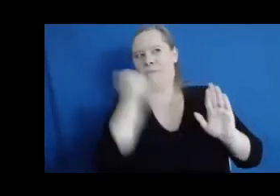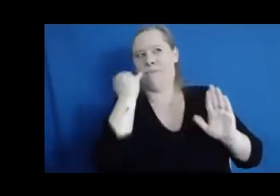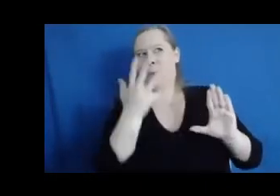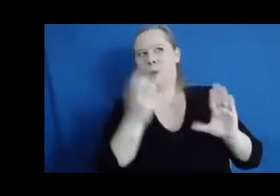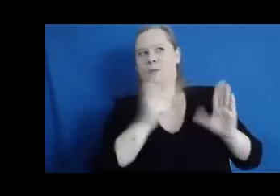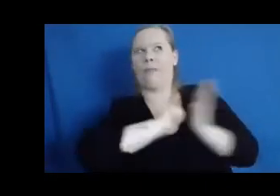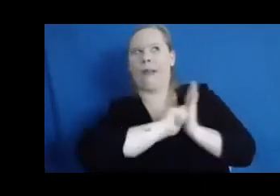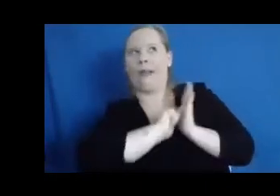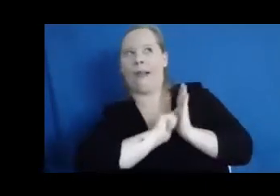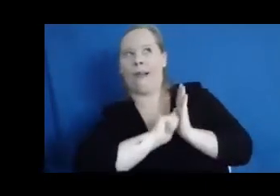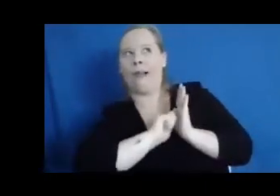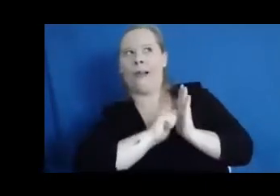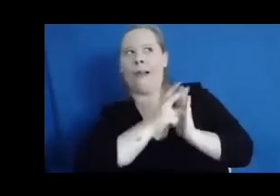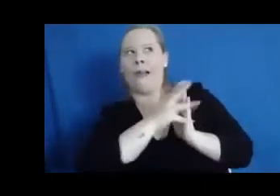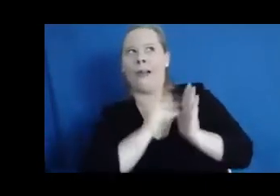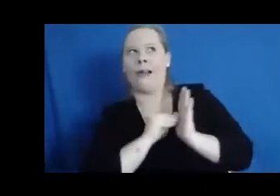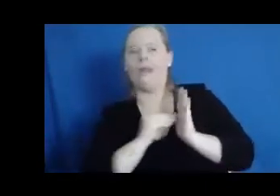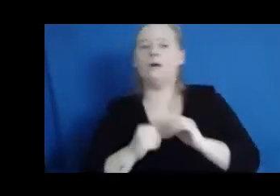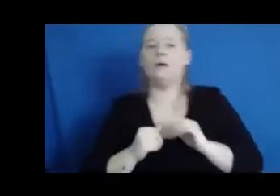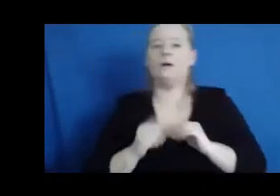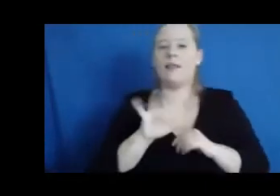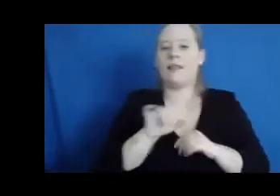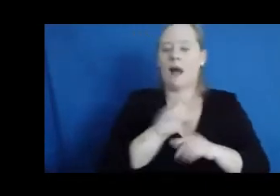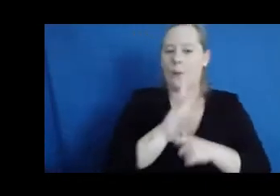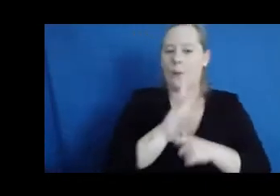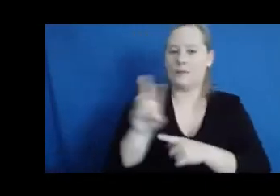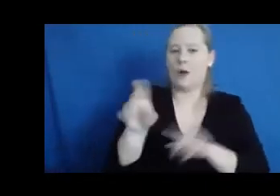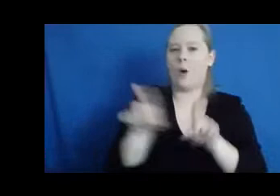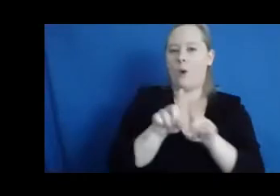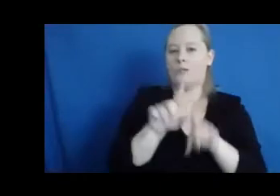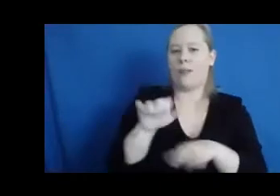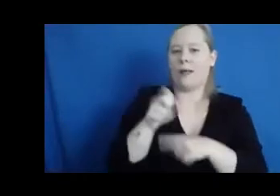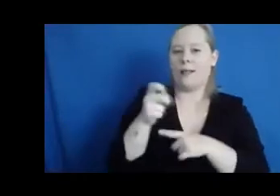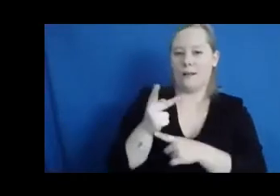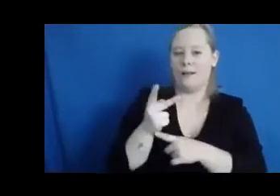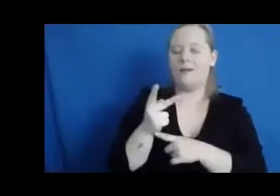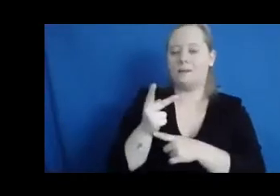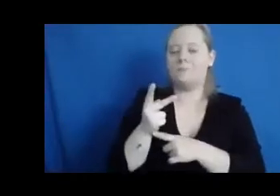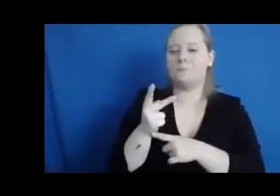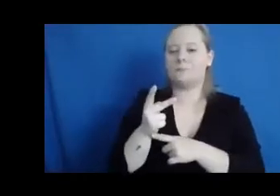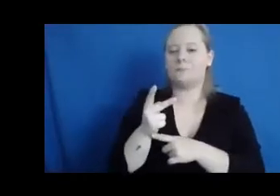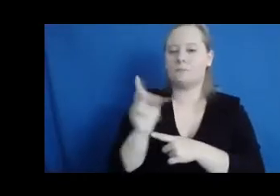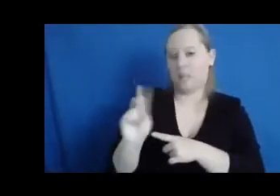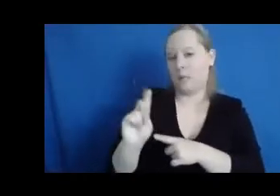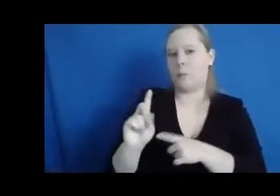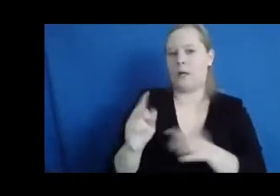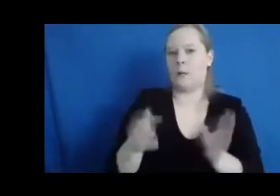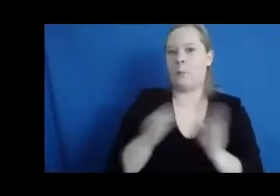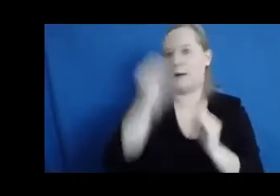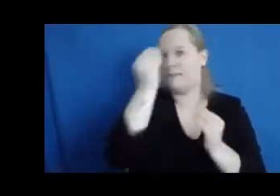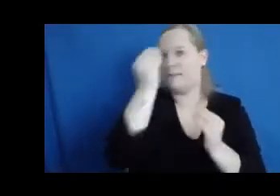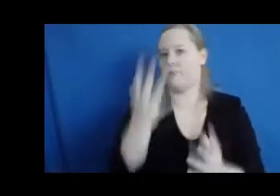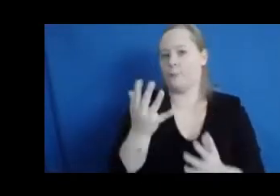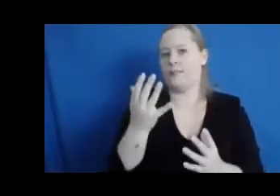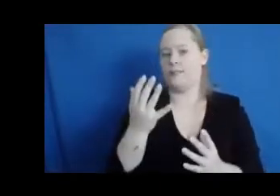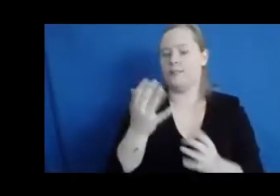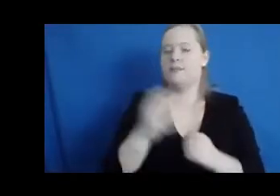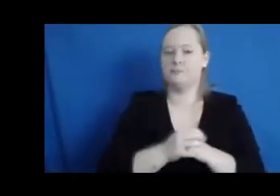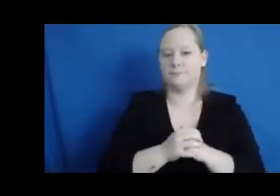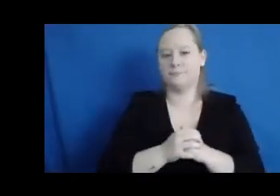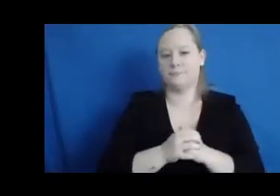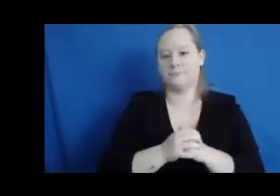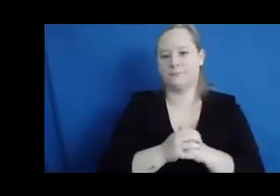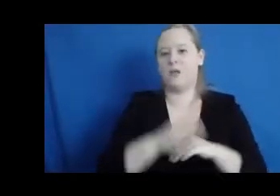And then again, that website link and where to go for more information on this project is on